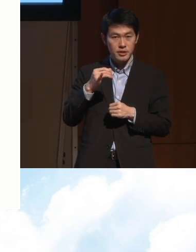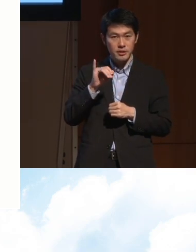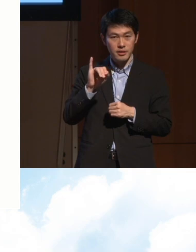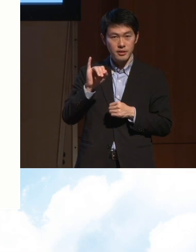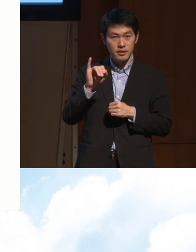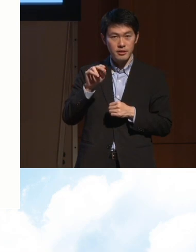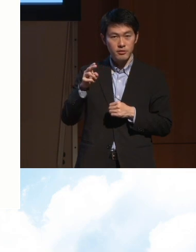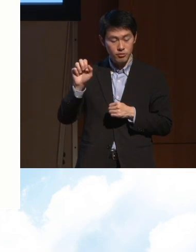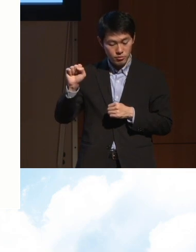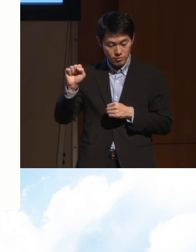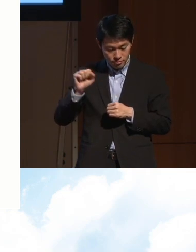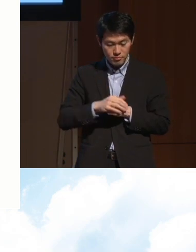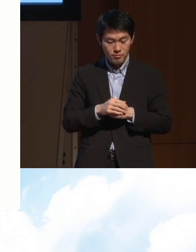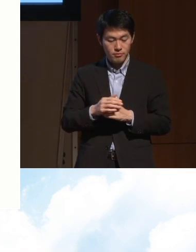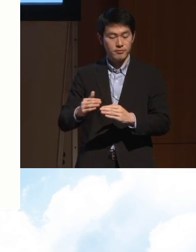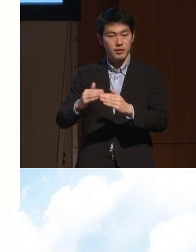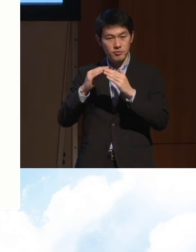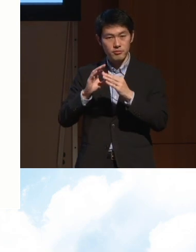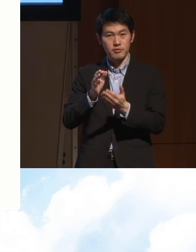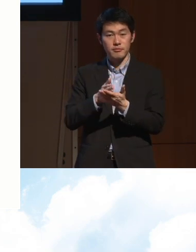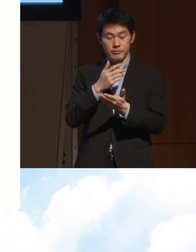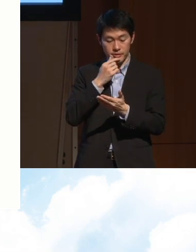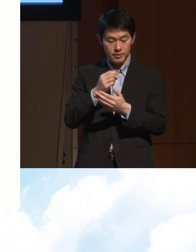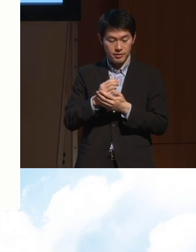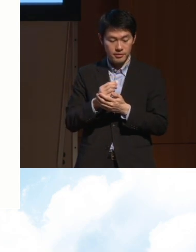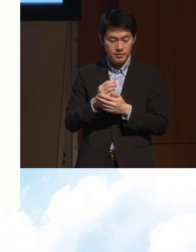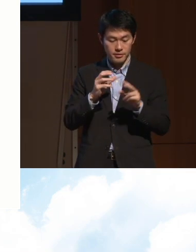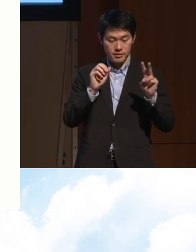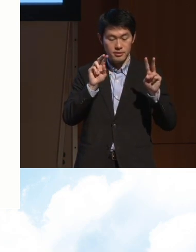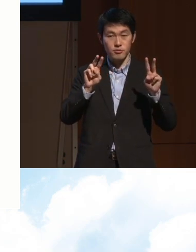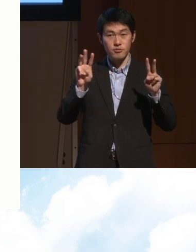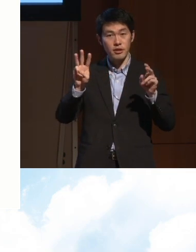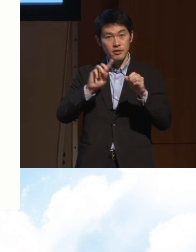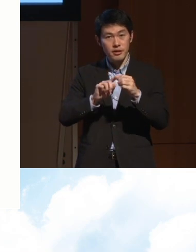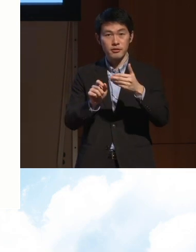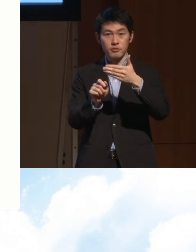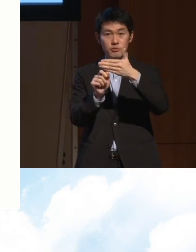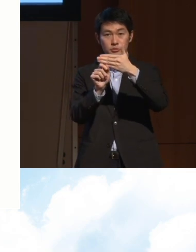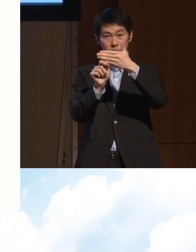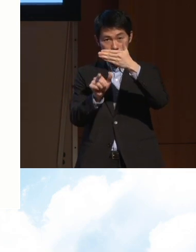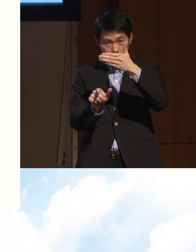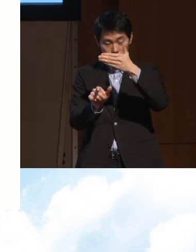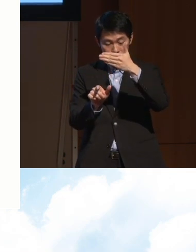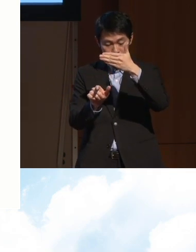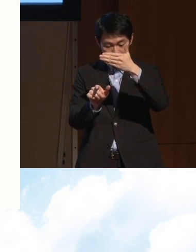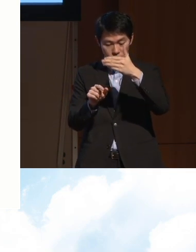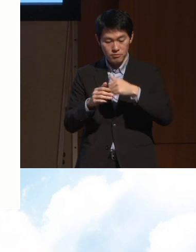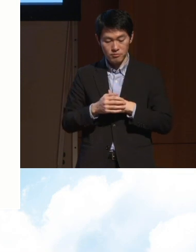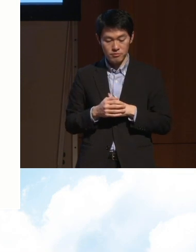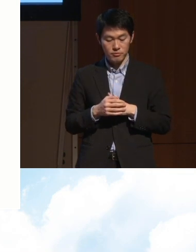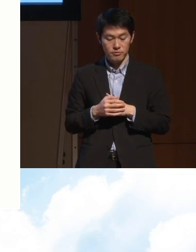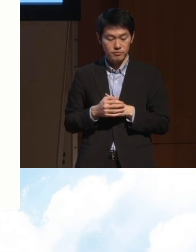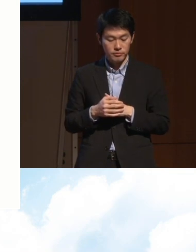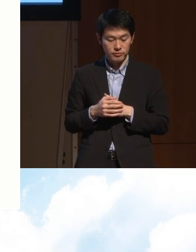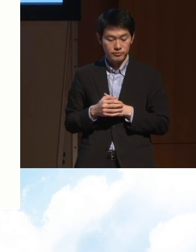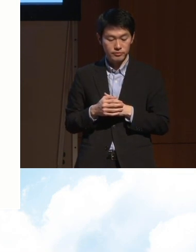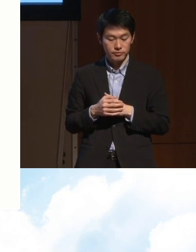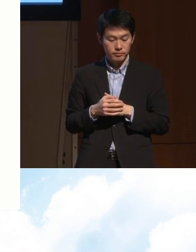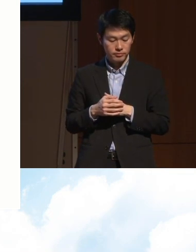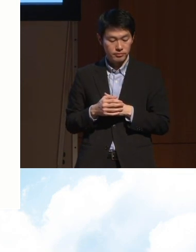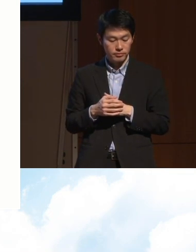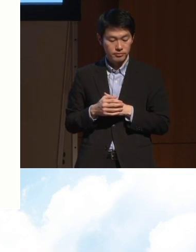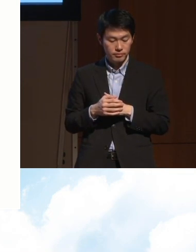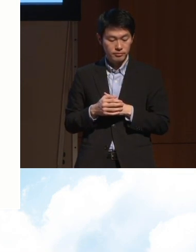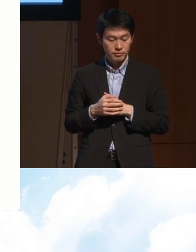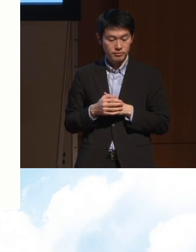September 2023, the Cabinet Agency for Infectious Disease Crisis